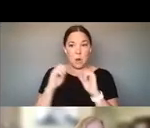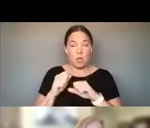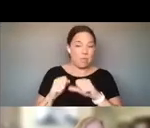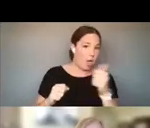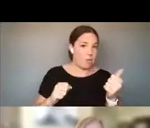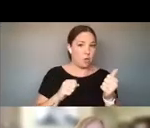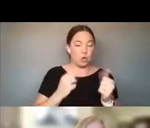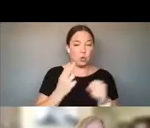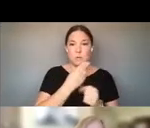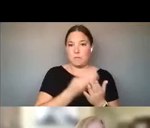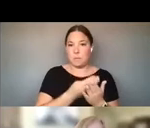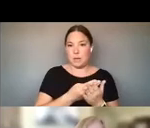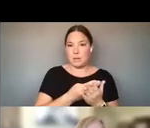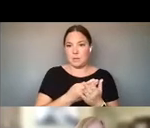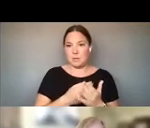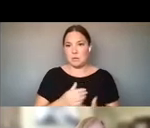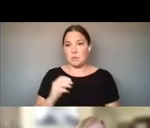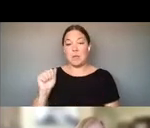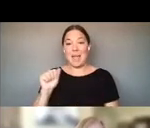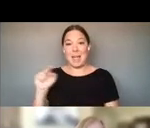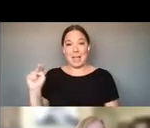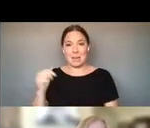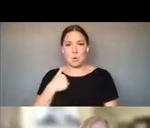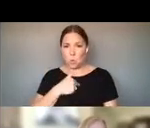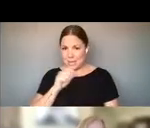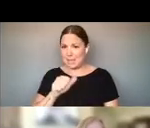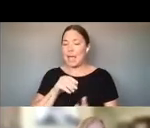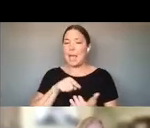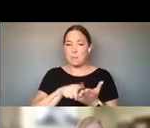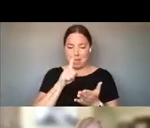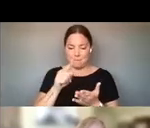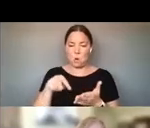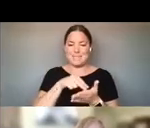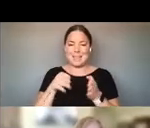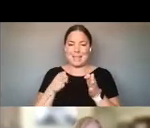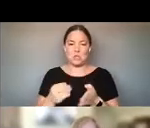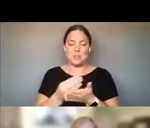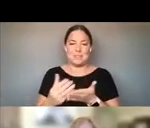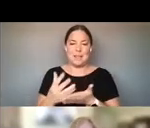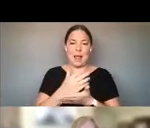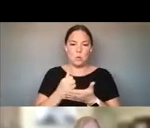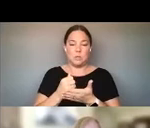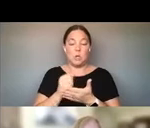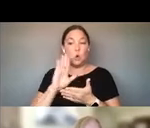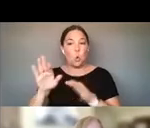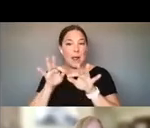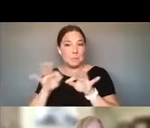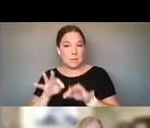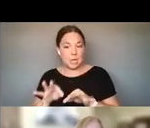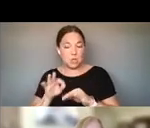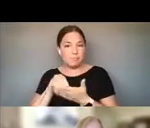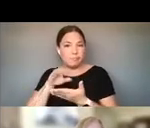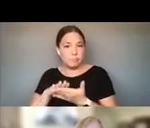So, yes, we can fund dancers' salaries, and you should just, in your explanation, say, uh,